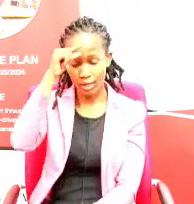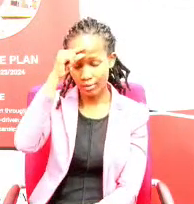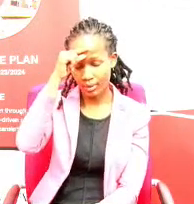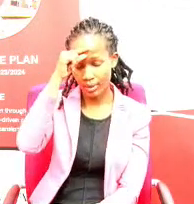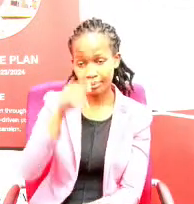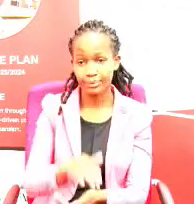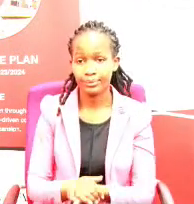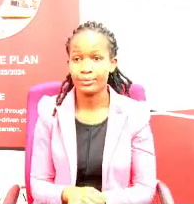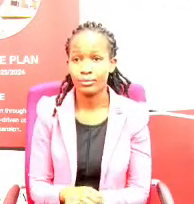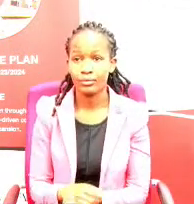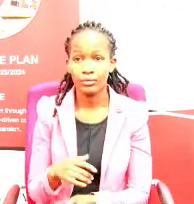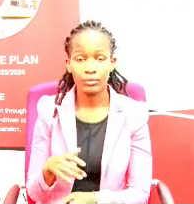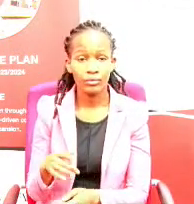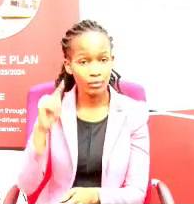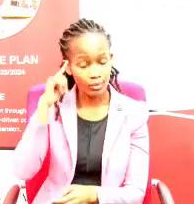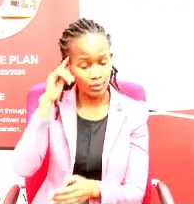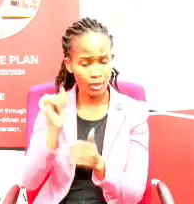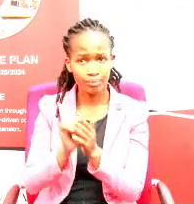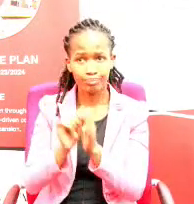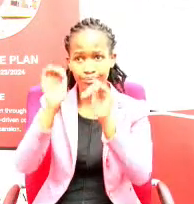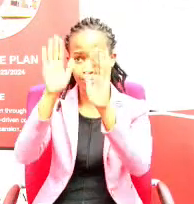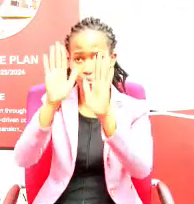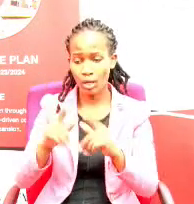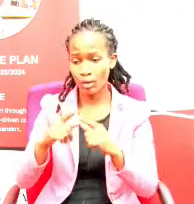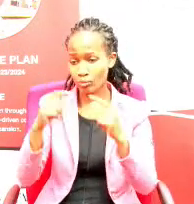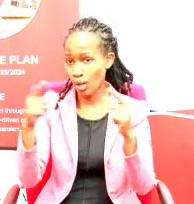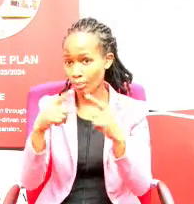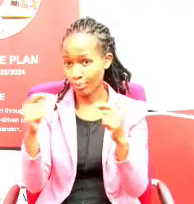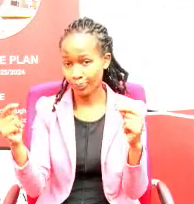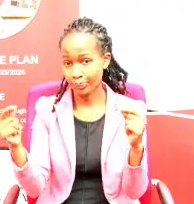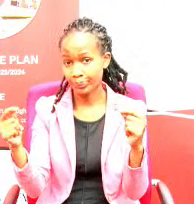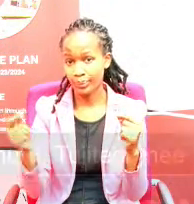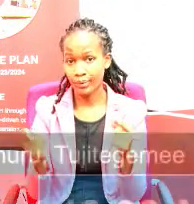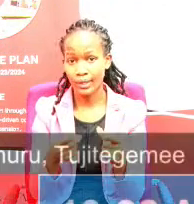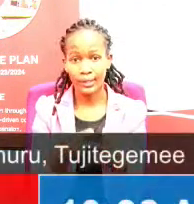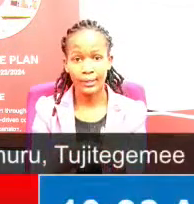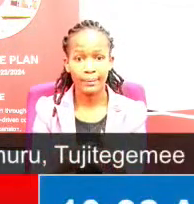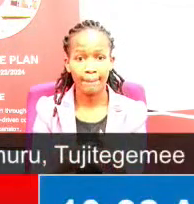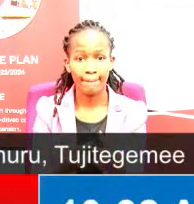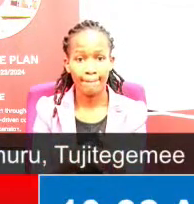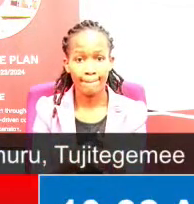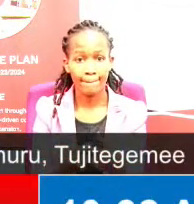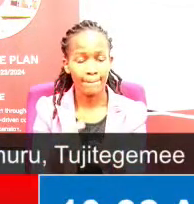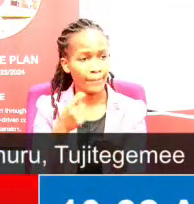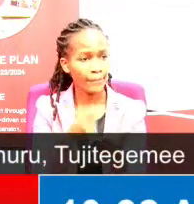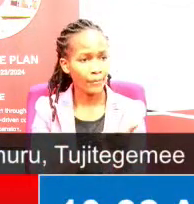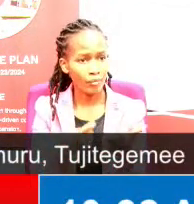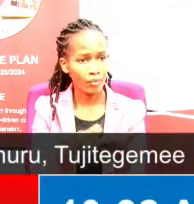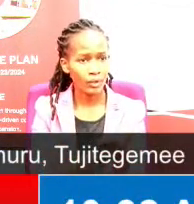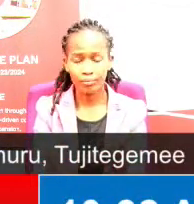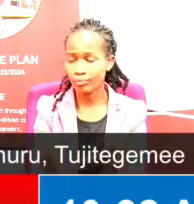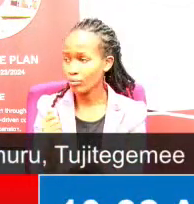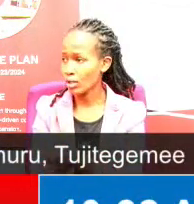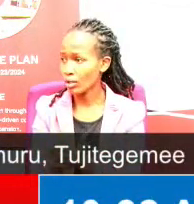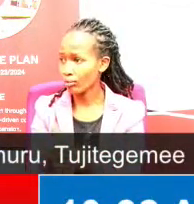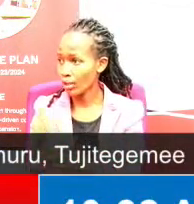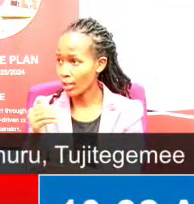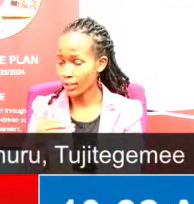So I think that is the key message there, revenue administration. We can go to the next